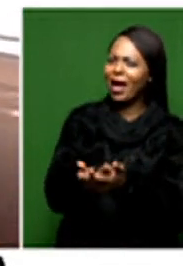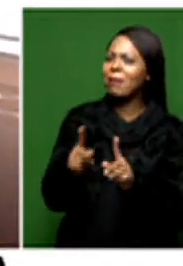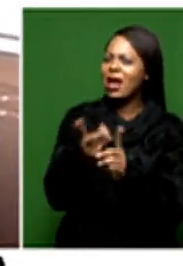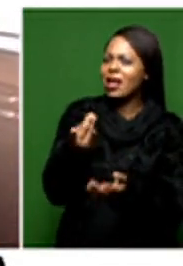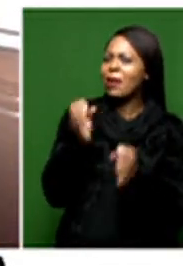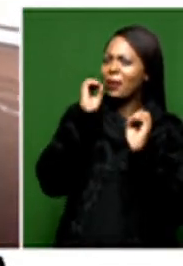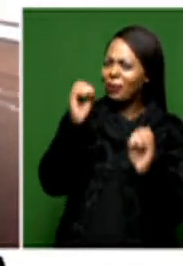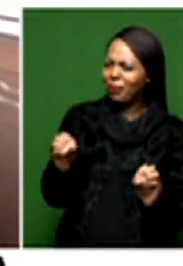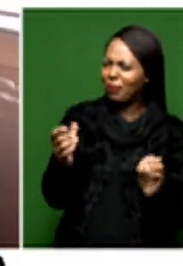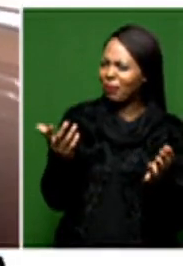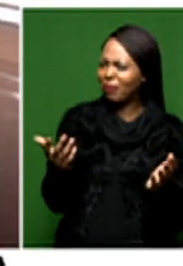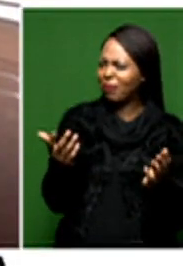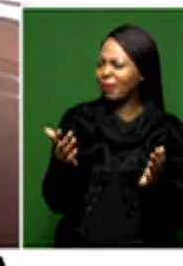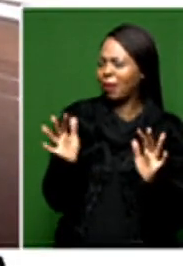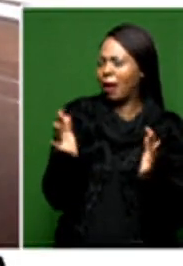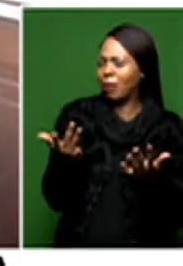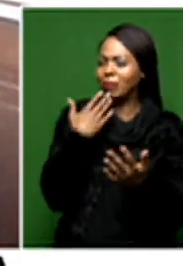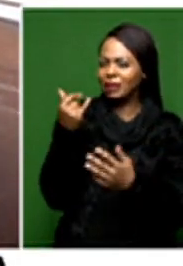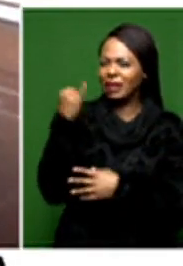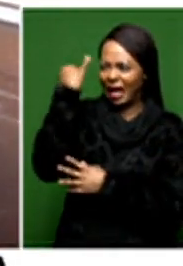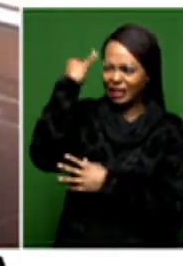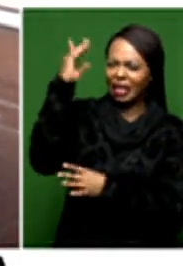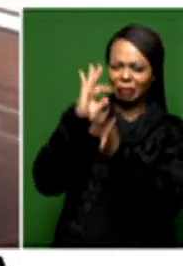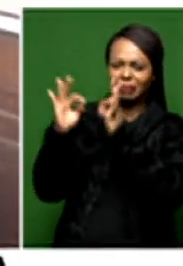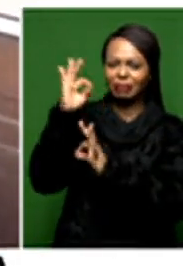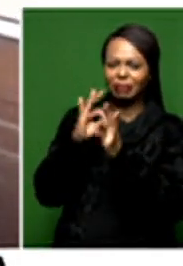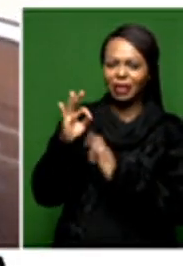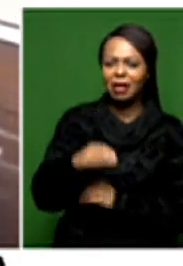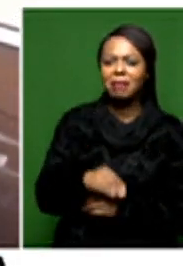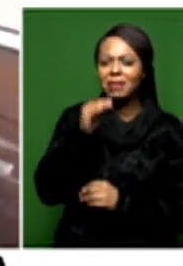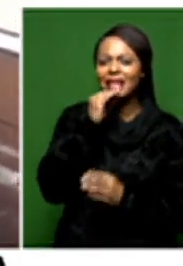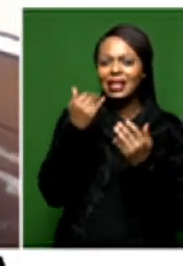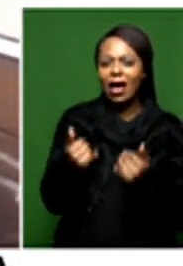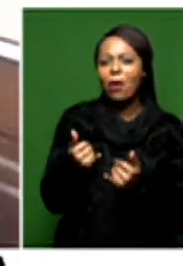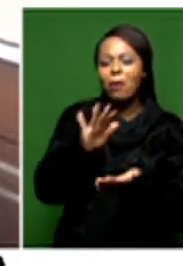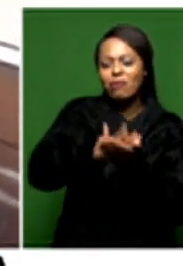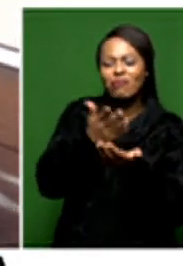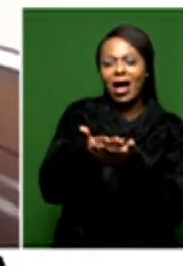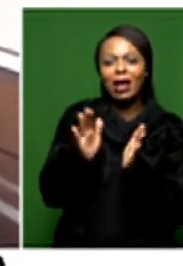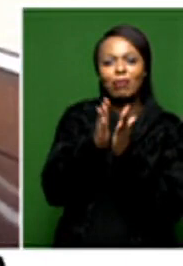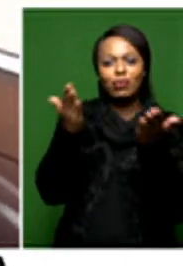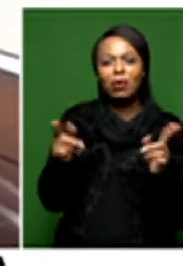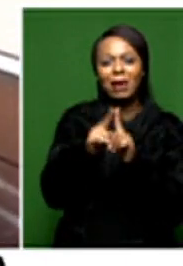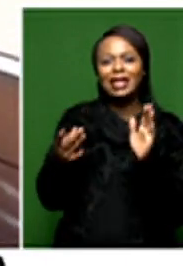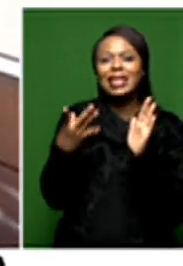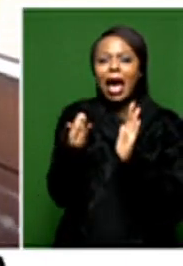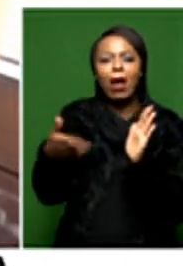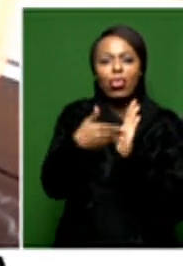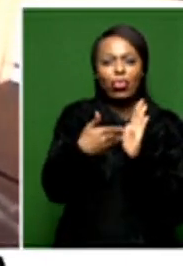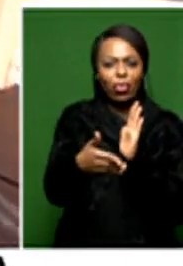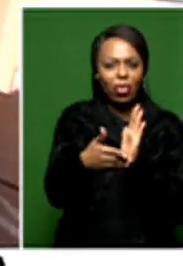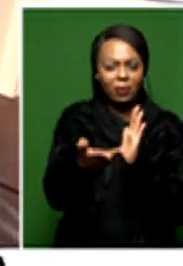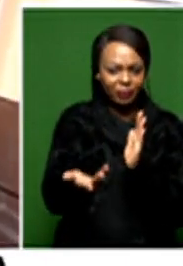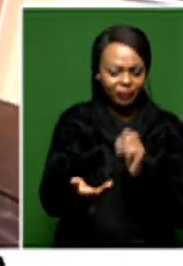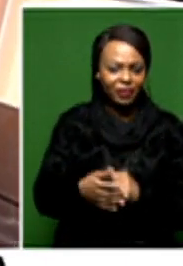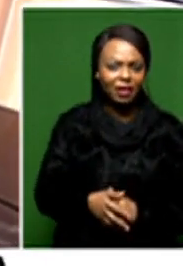And just tell us about the idea to put together a meatless braai book comes from. The idea comes from a good